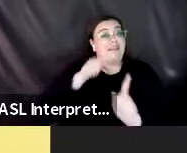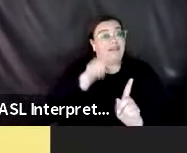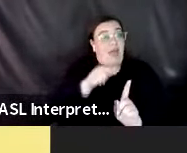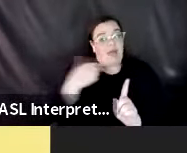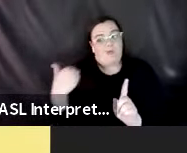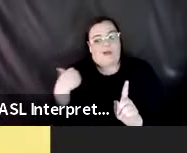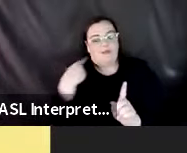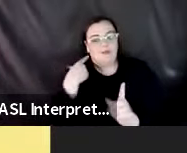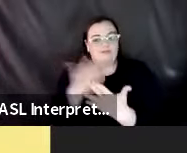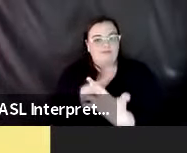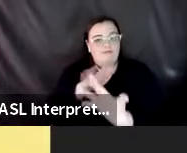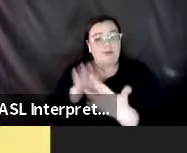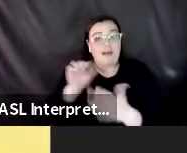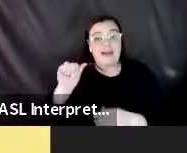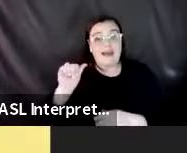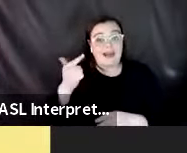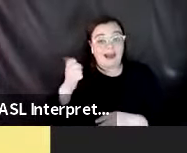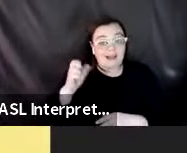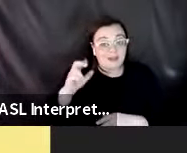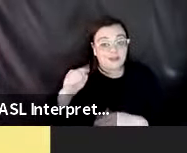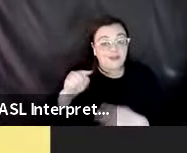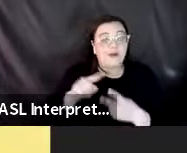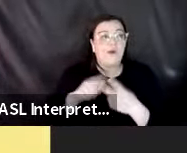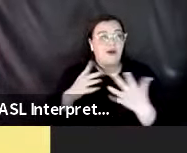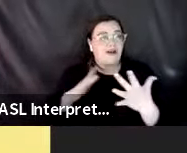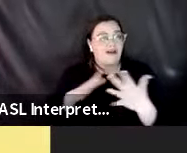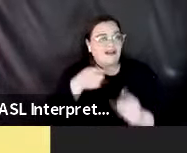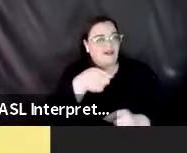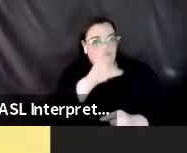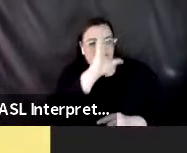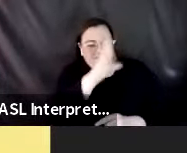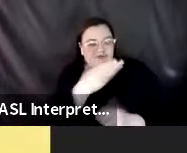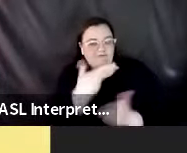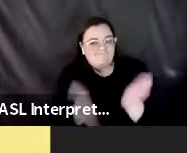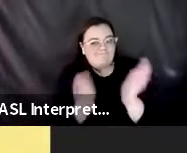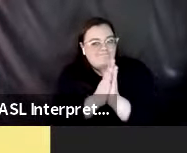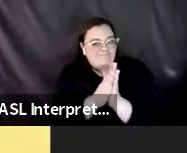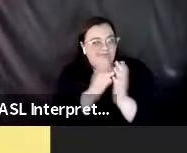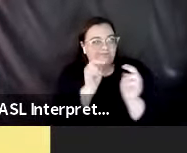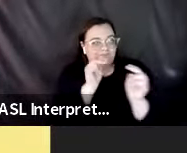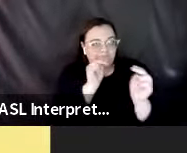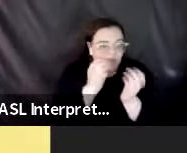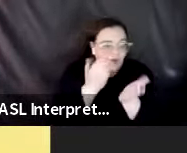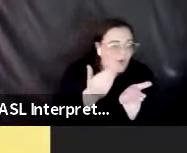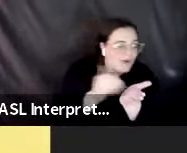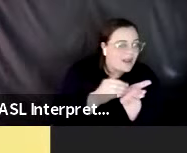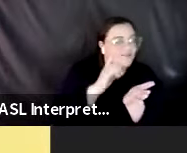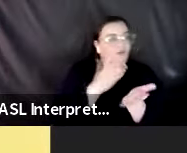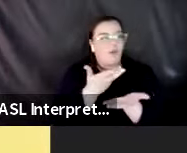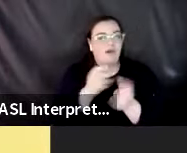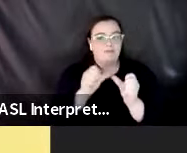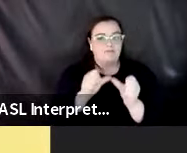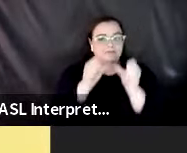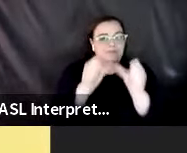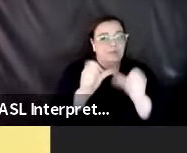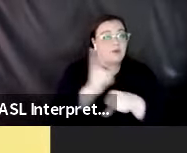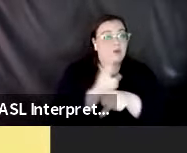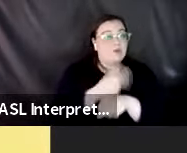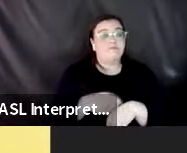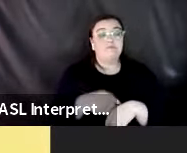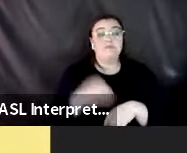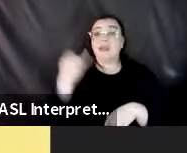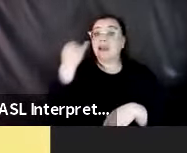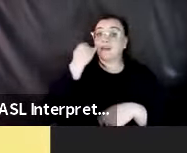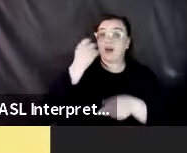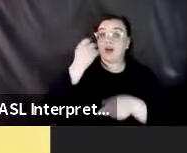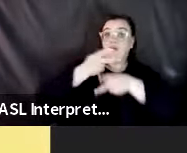before the MPU expires to discuss renegotiating for continued use. Now, if the producer cannot find you, they'll come to